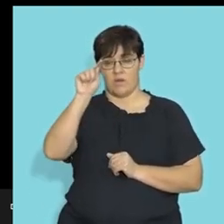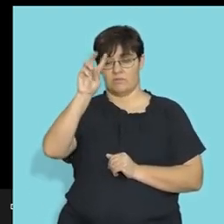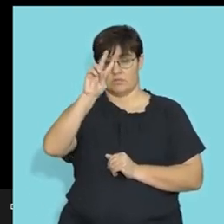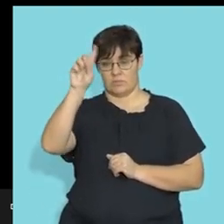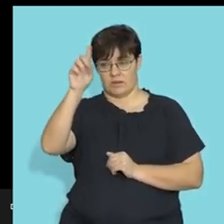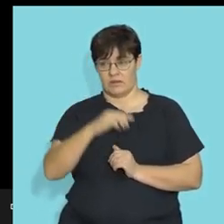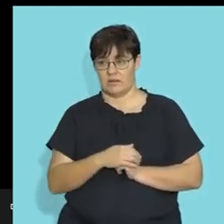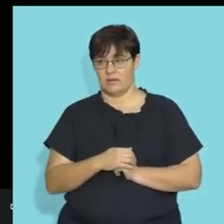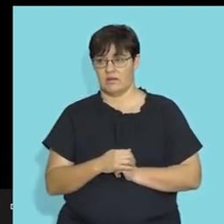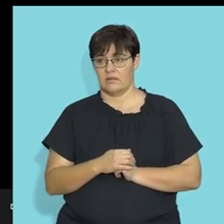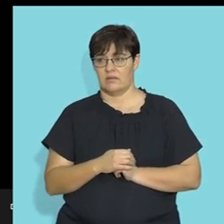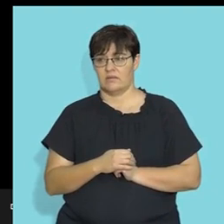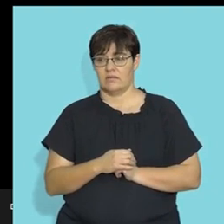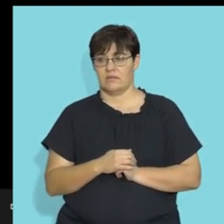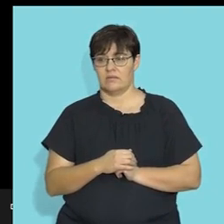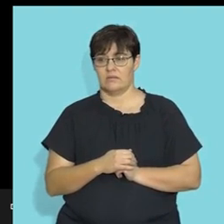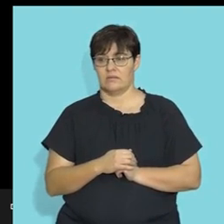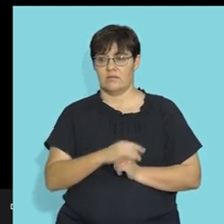to the power of 21